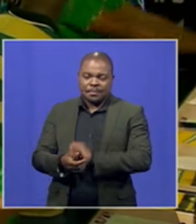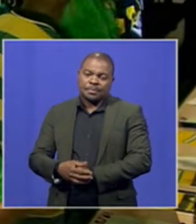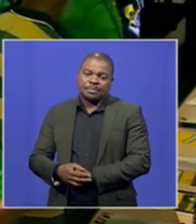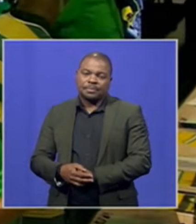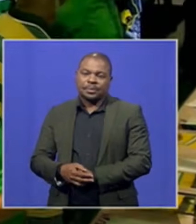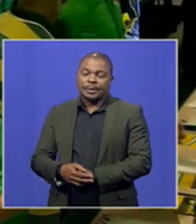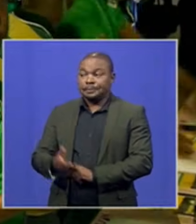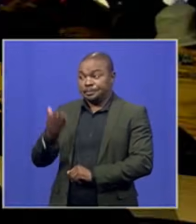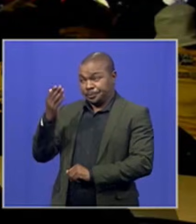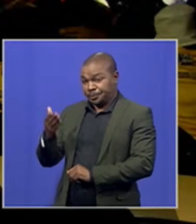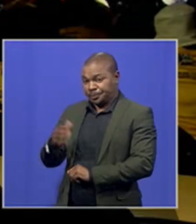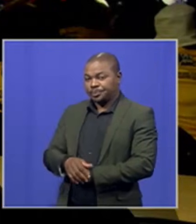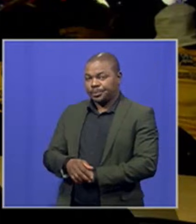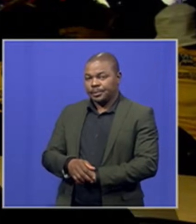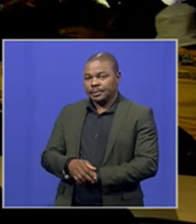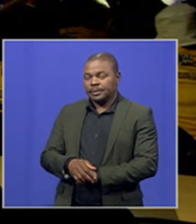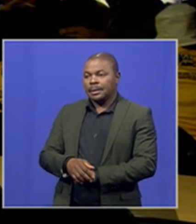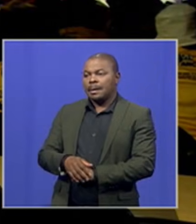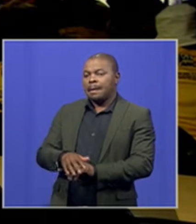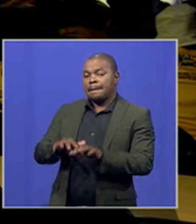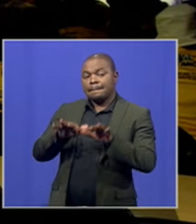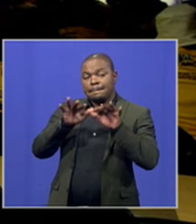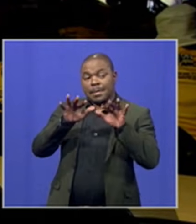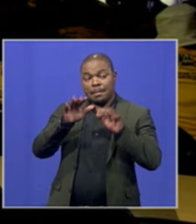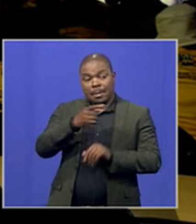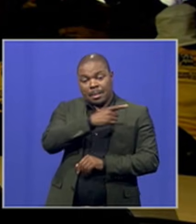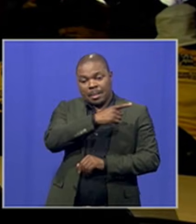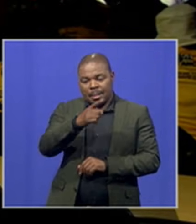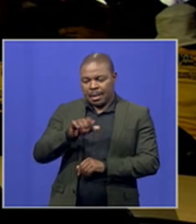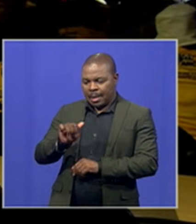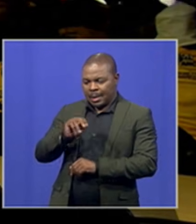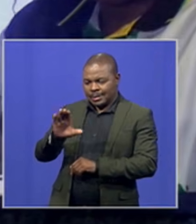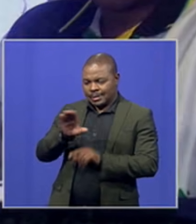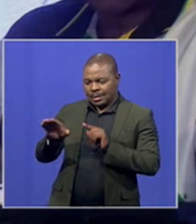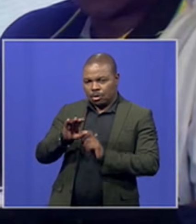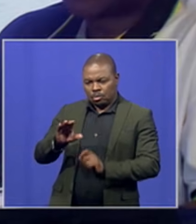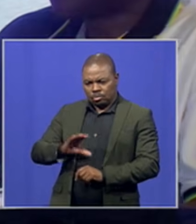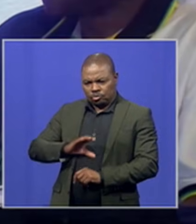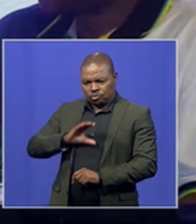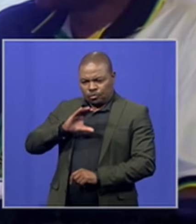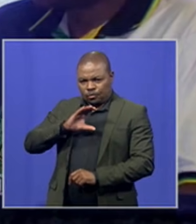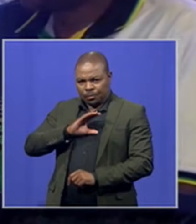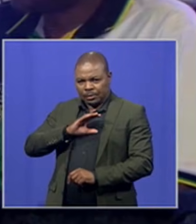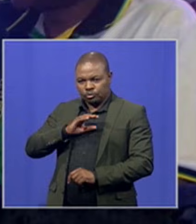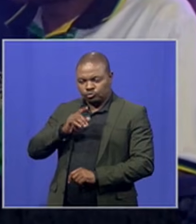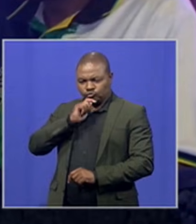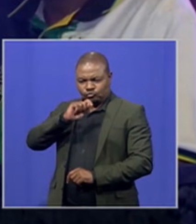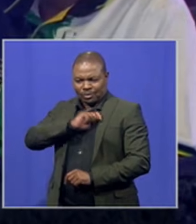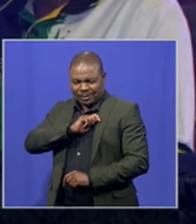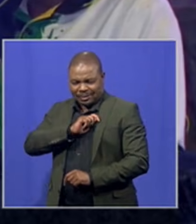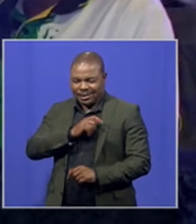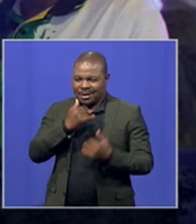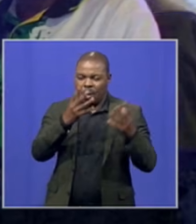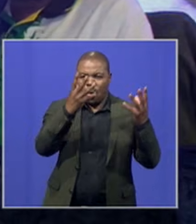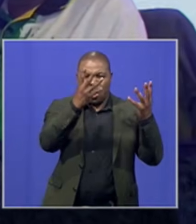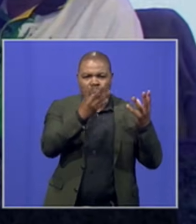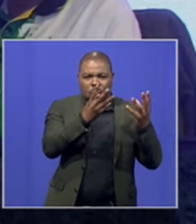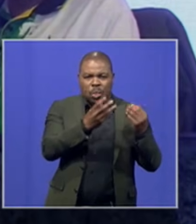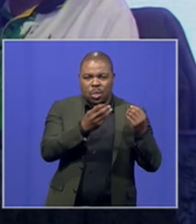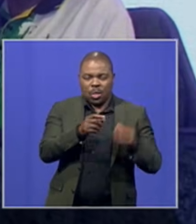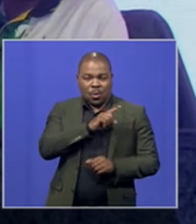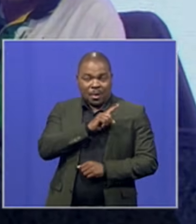sheba tshepo baahi ho ANC bana leng yona e batla itheohile holo ho sheba dikgetho tse